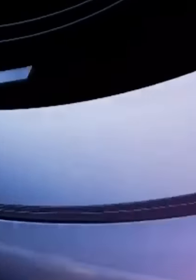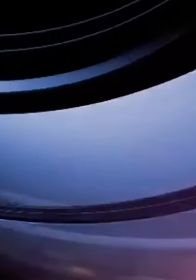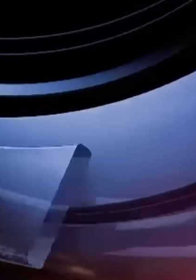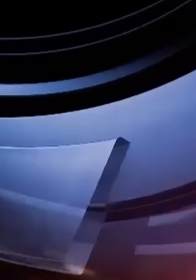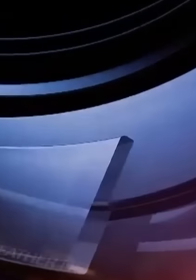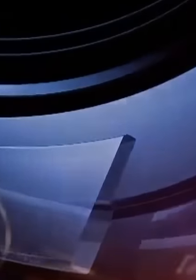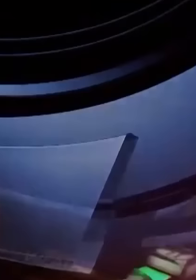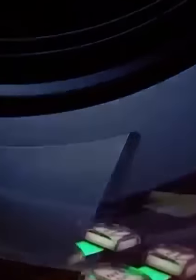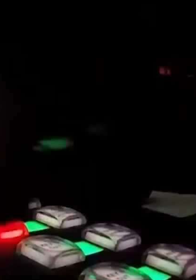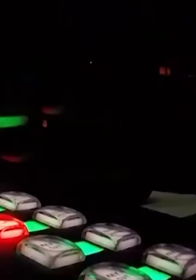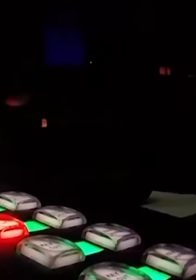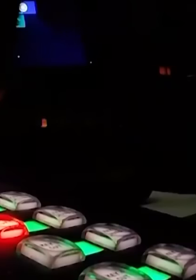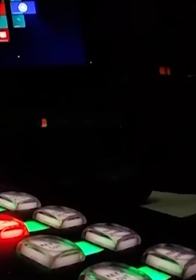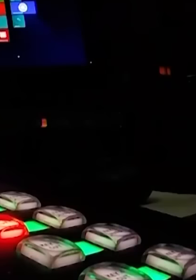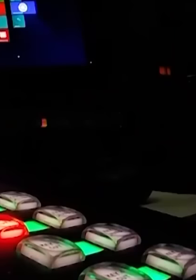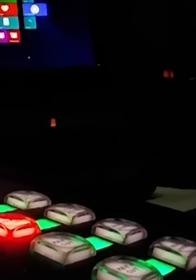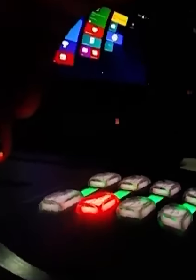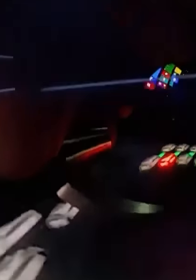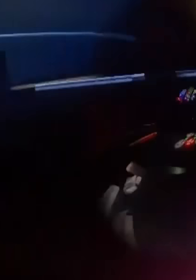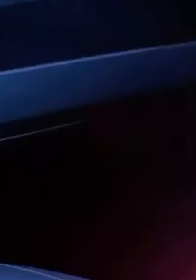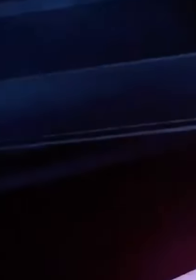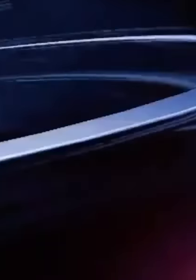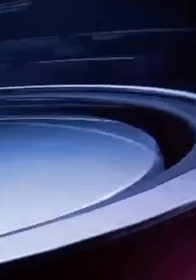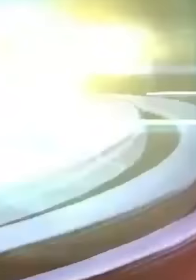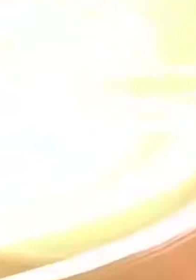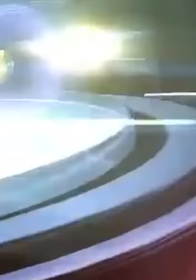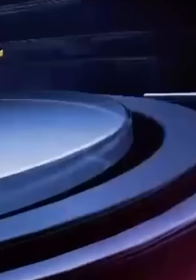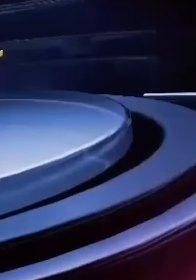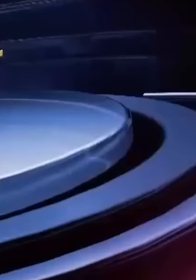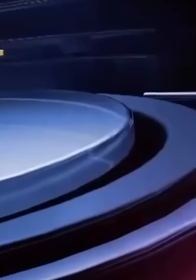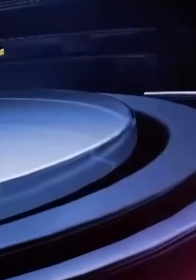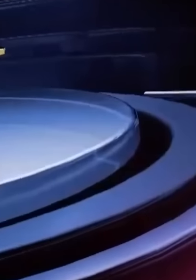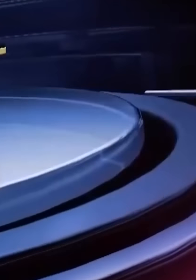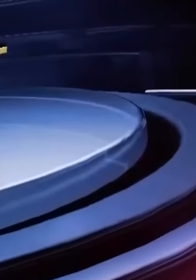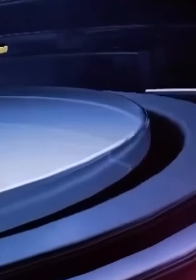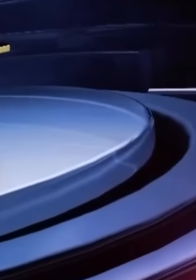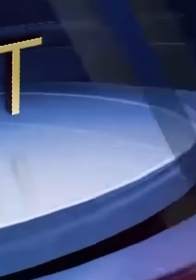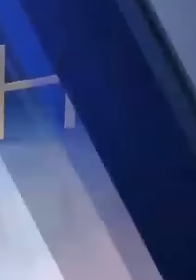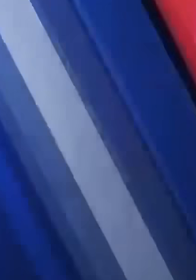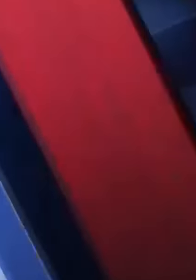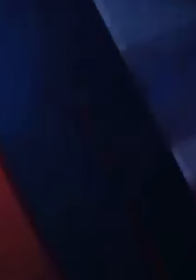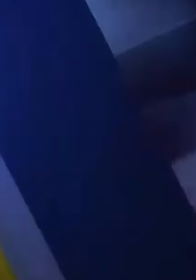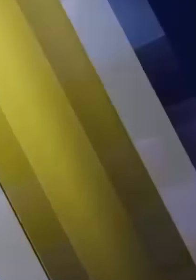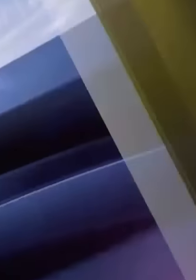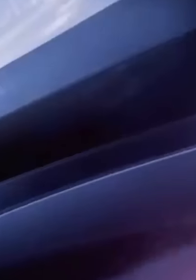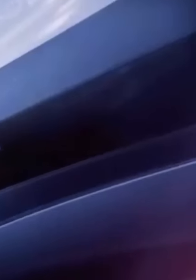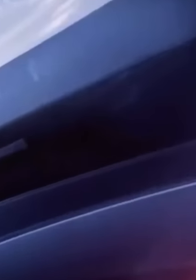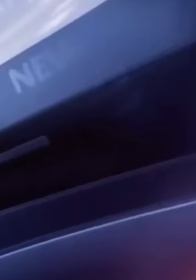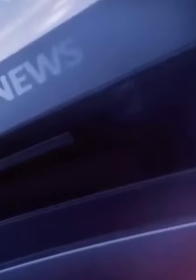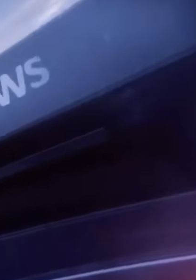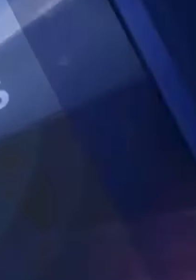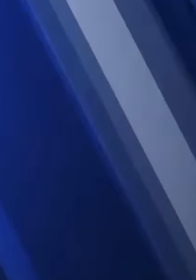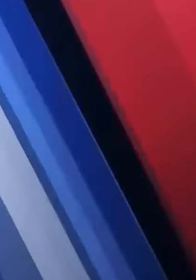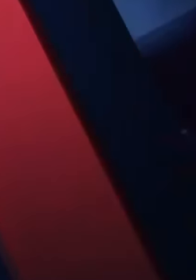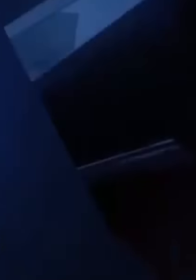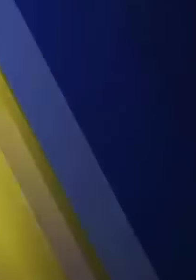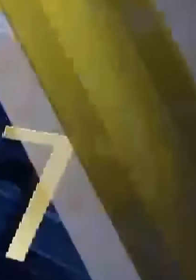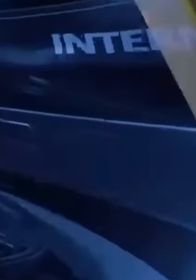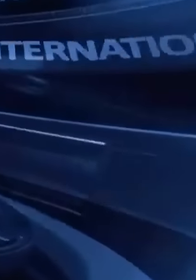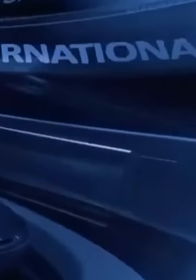Broadcasting from our studios in the Pine St. Michael, this is CBC NewsNight, starting now.